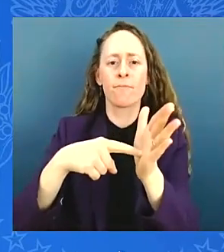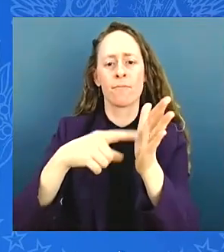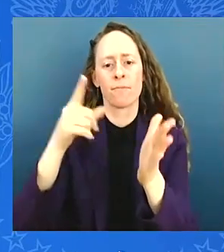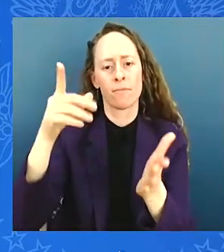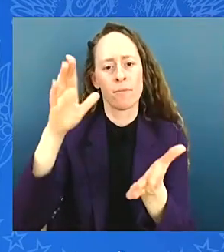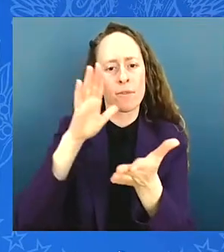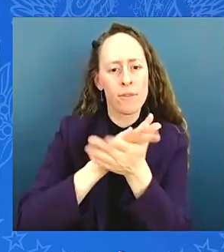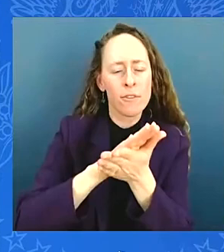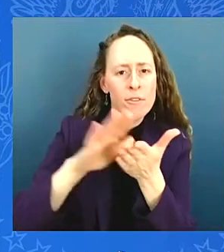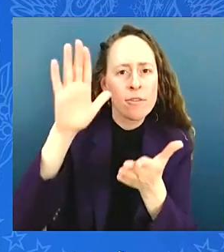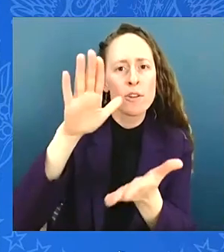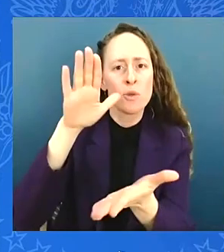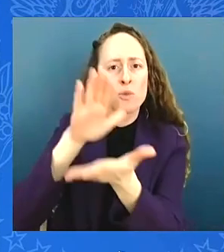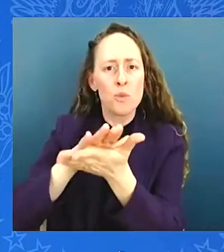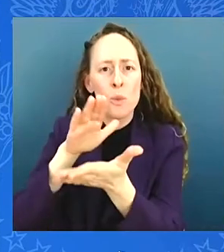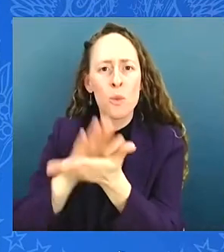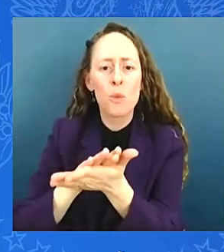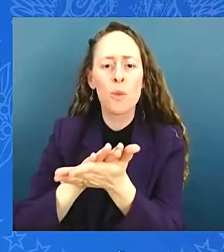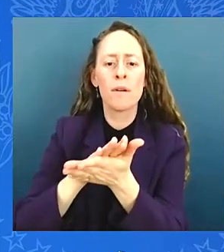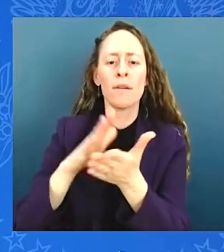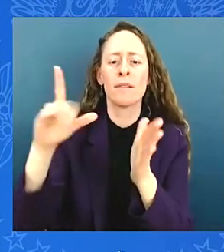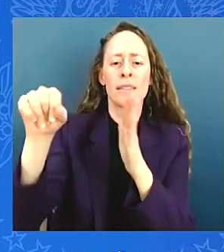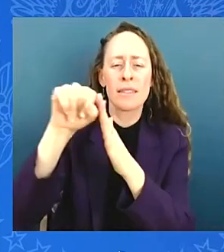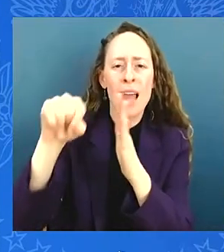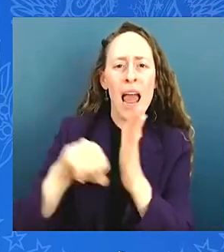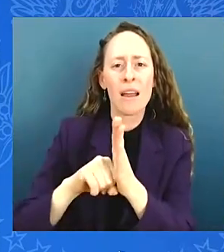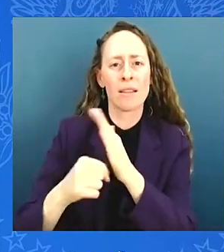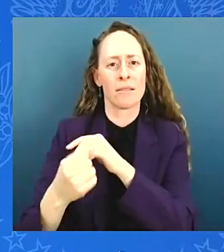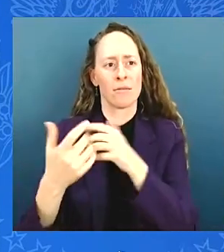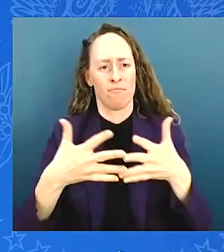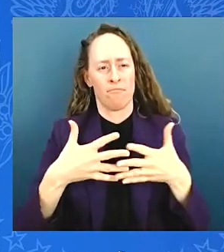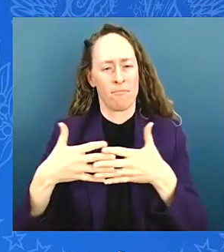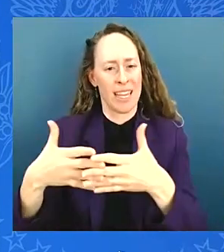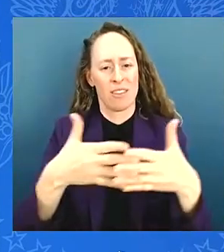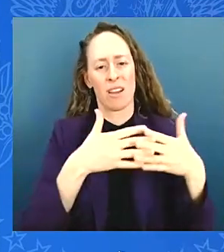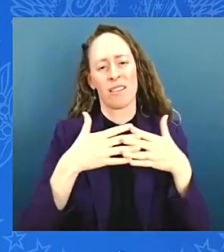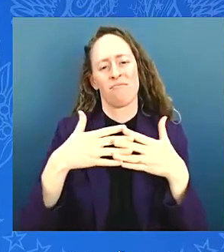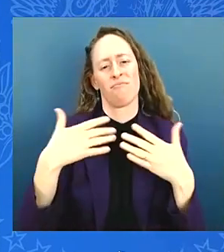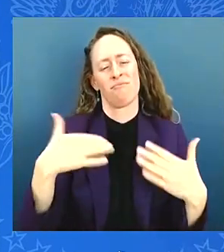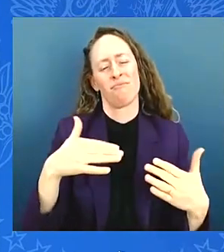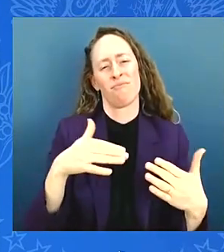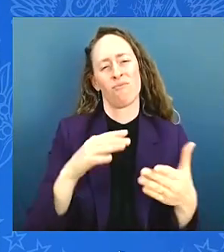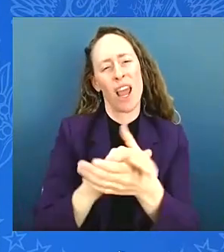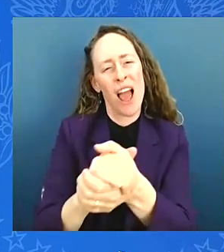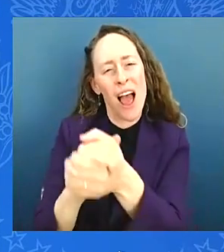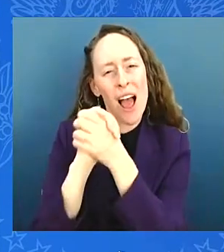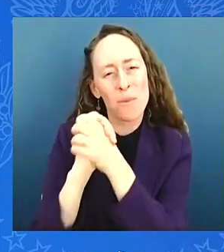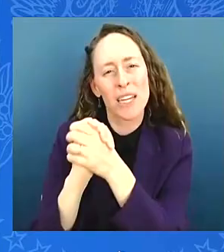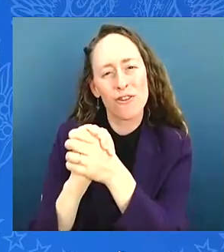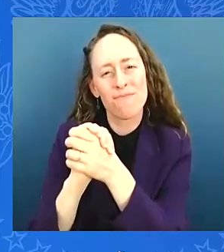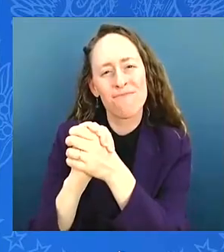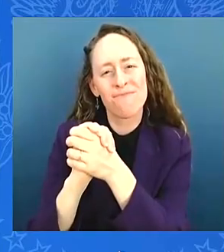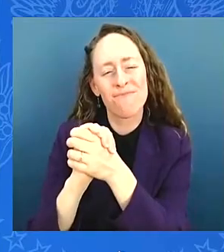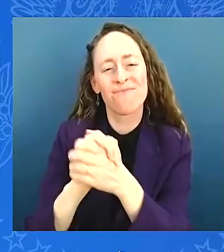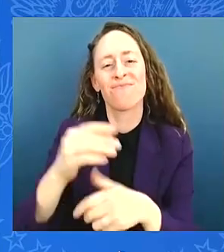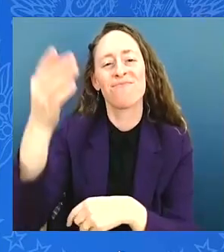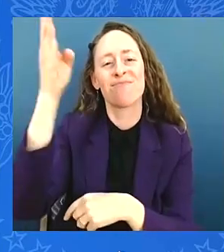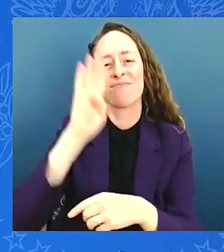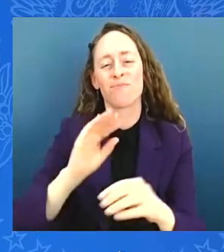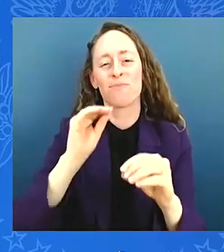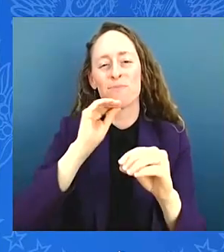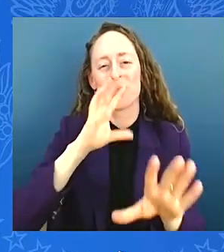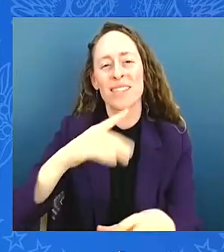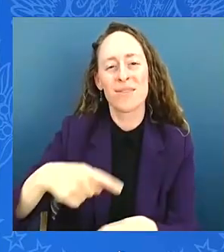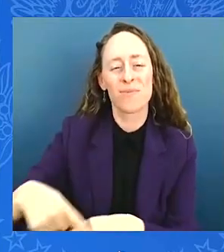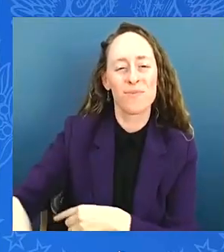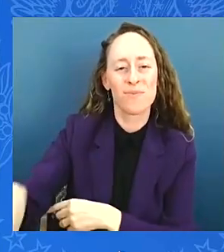you all, and may God support our troops and bless our troops. I want to hand this over now to Coach Hurley, who's going to say a few words how I'm